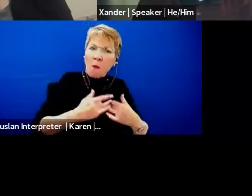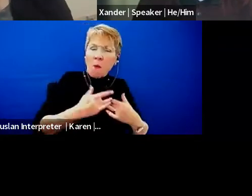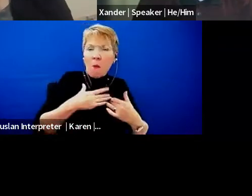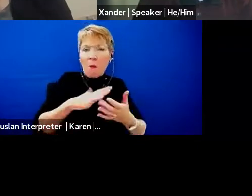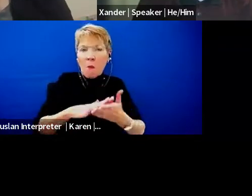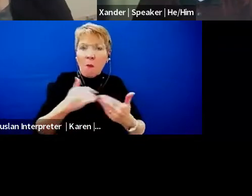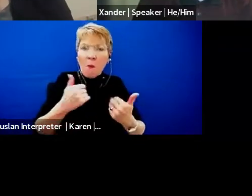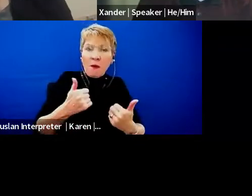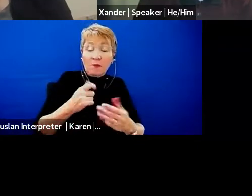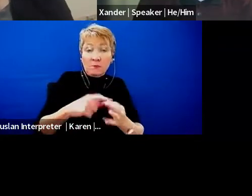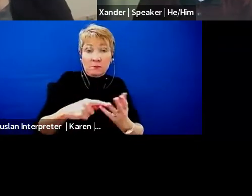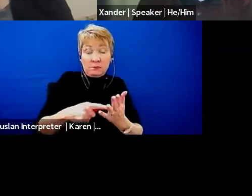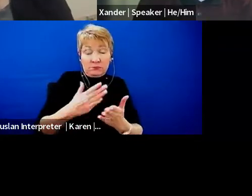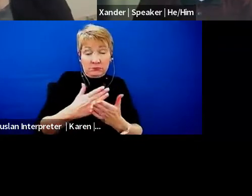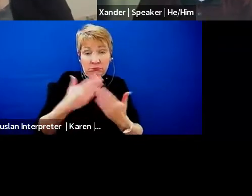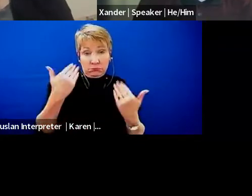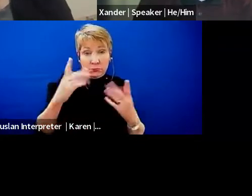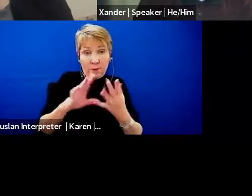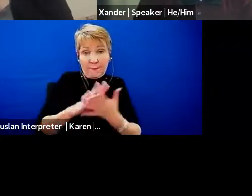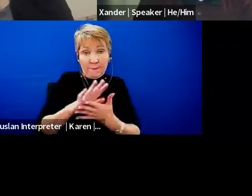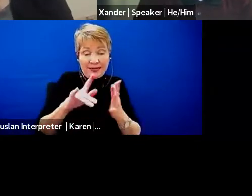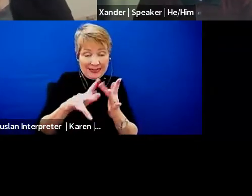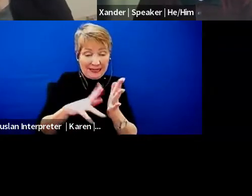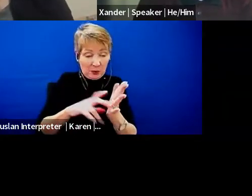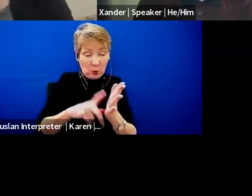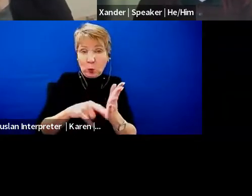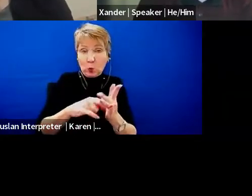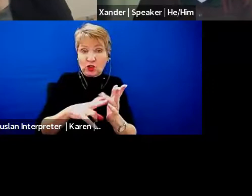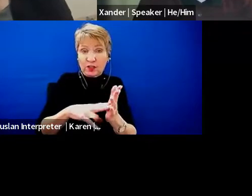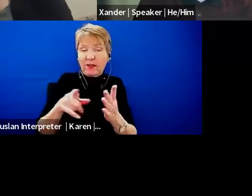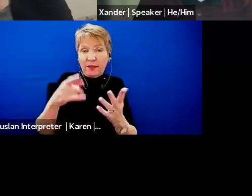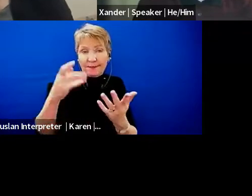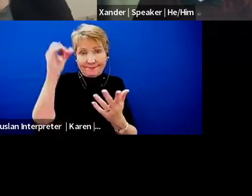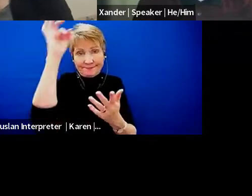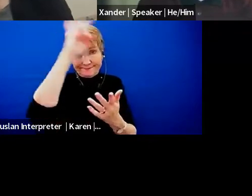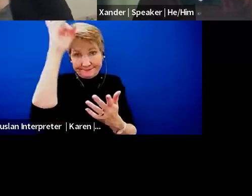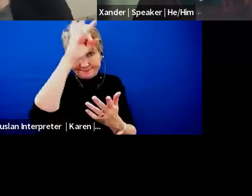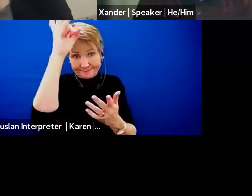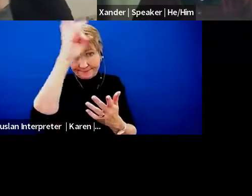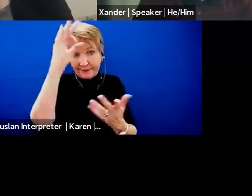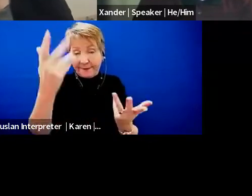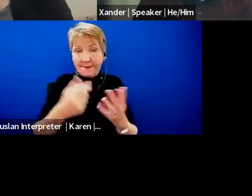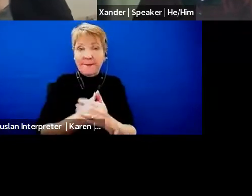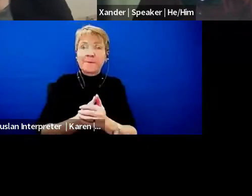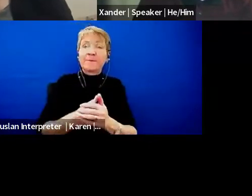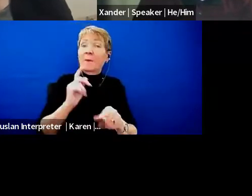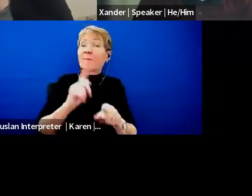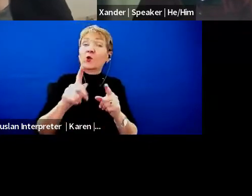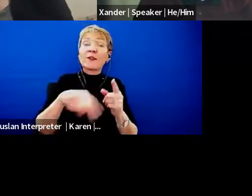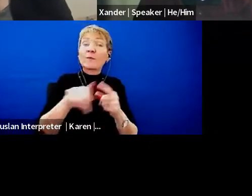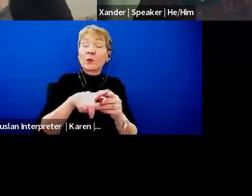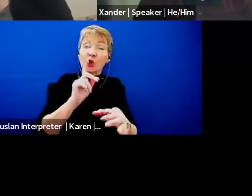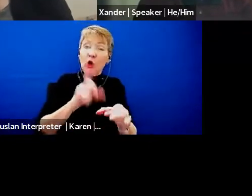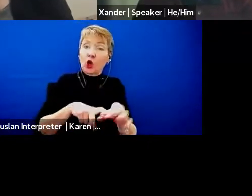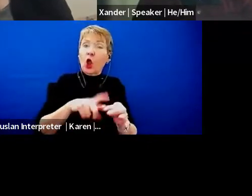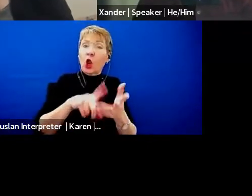seem rather clueless on what inclusion should look like. Most of us logged in today for the webinar,